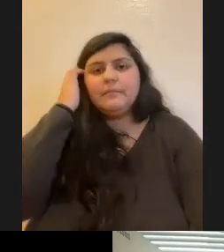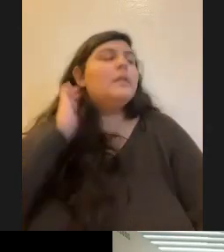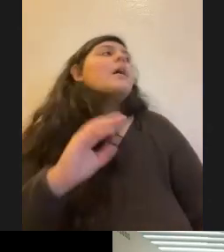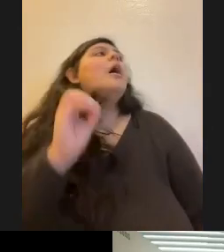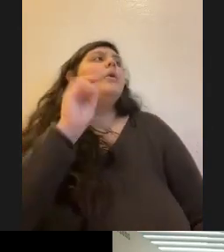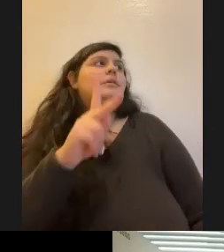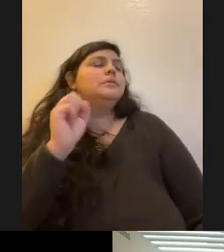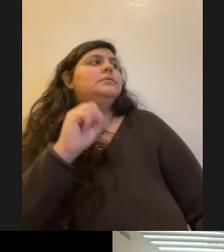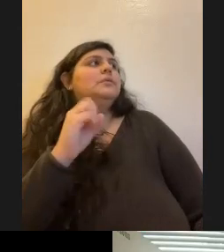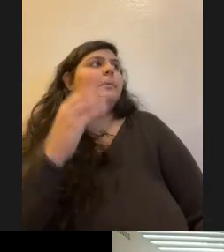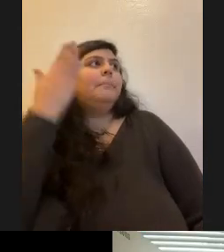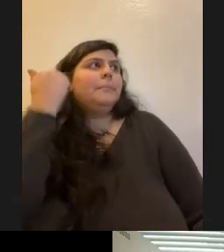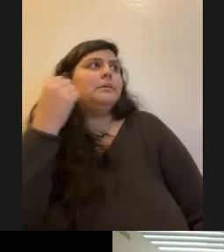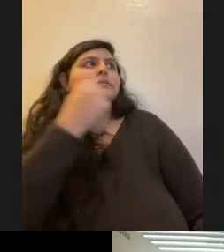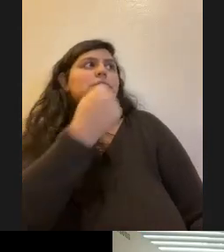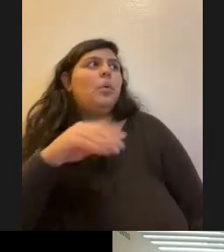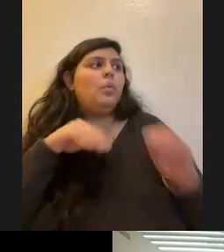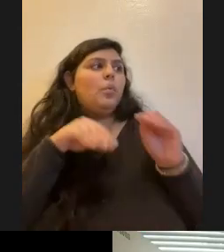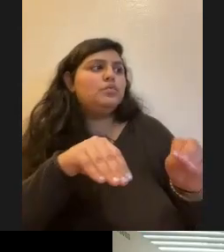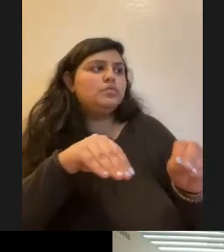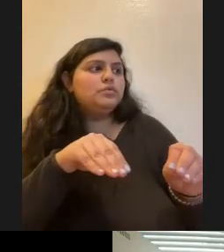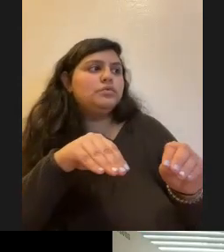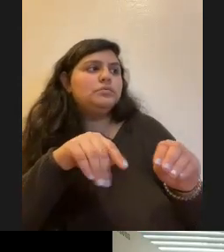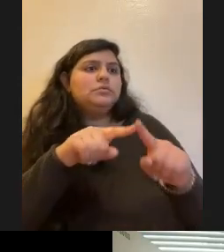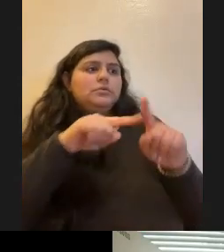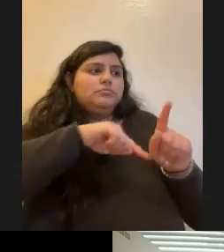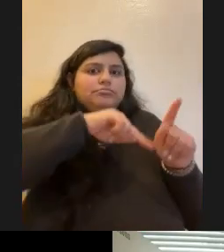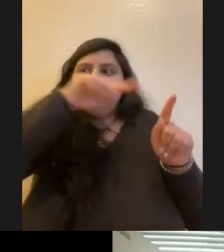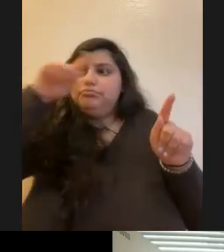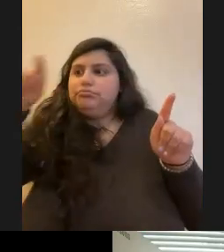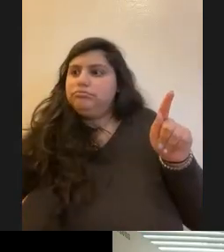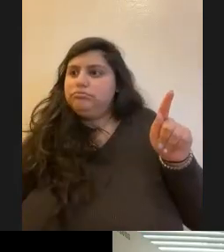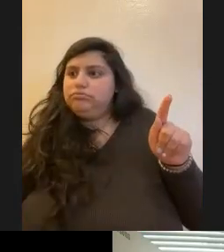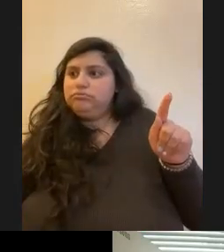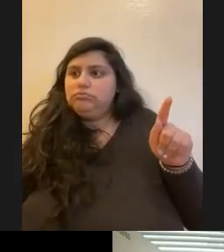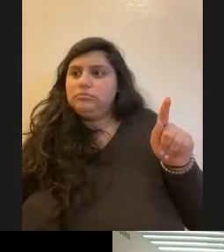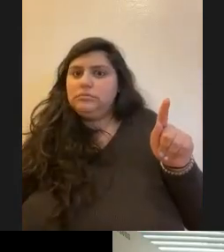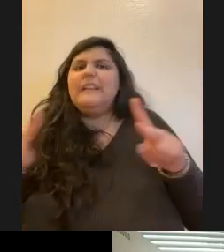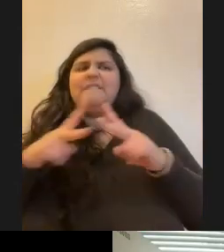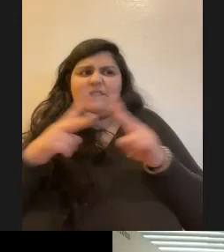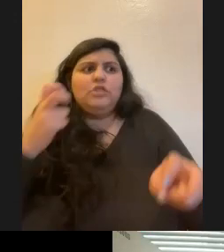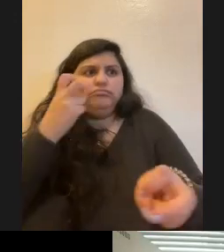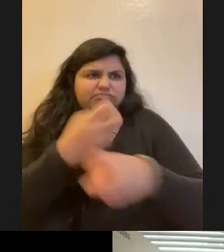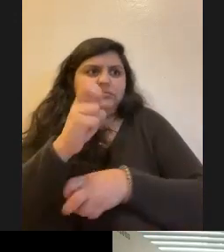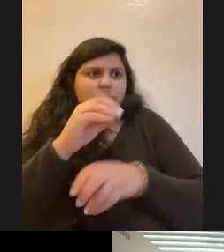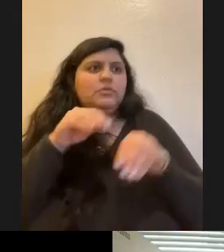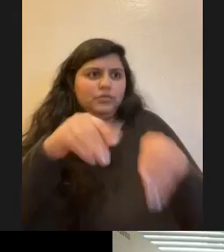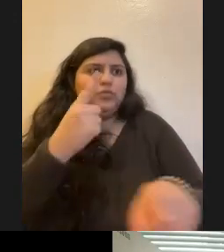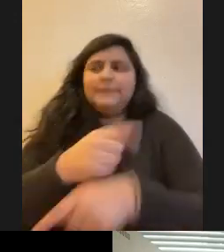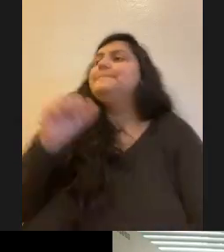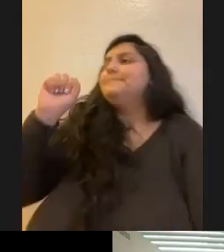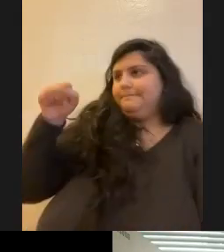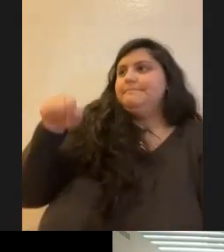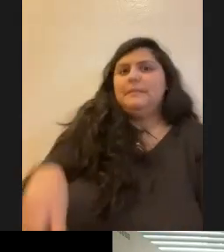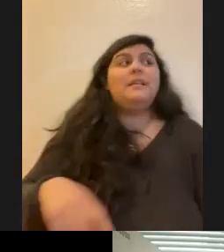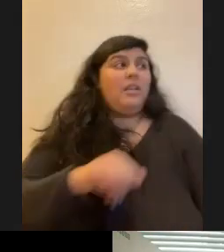the Southern Ocean is just like circling around Antarctica, it's like really rough, right? So yes. Does everybody just get